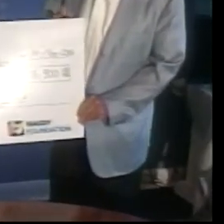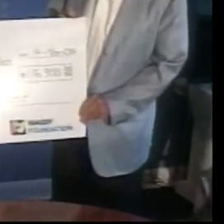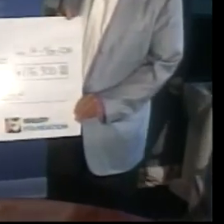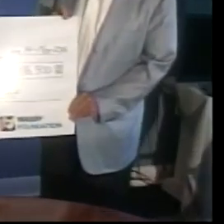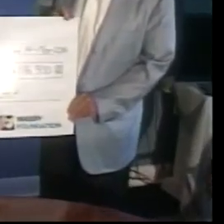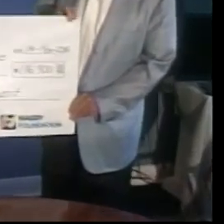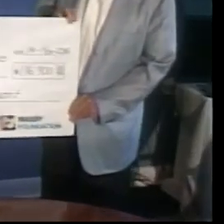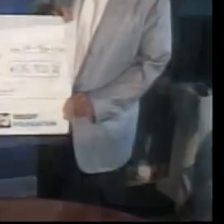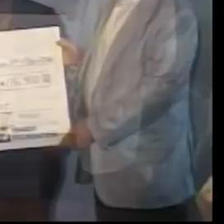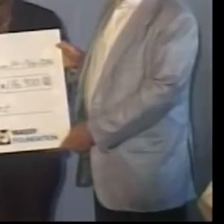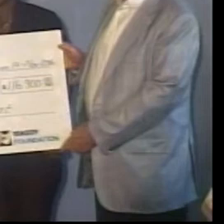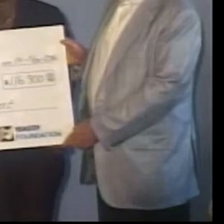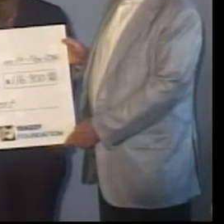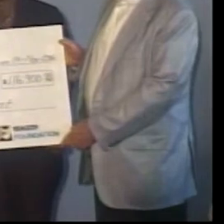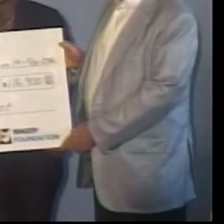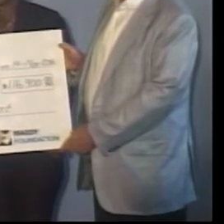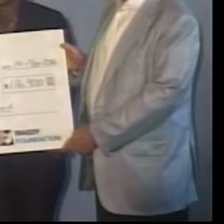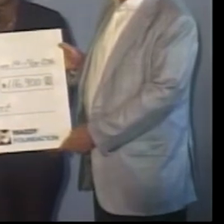commitment of